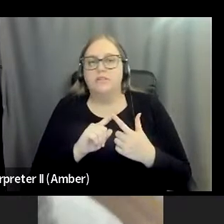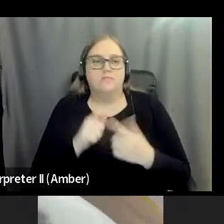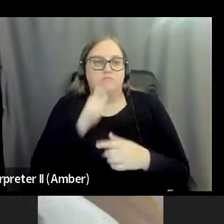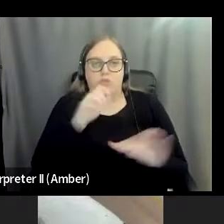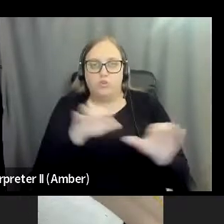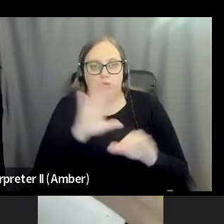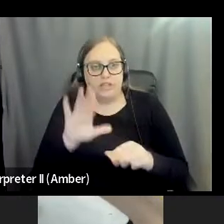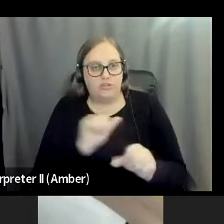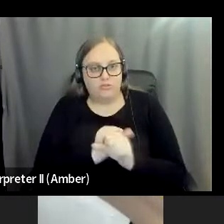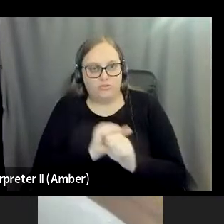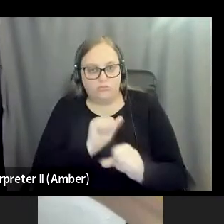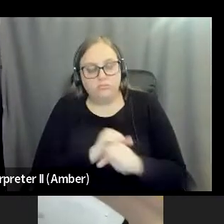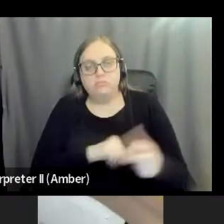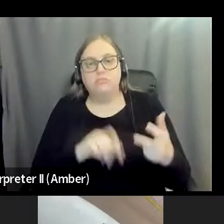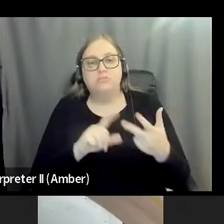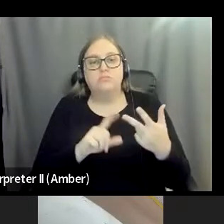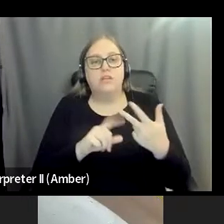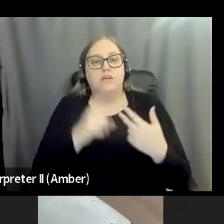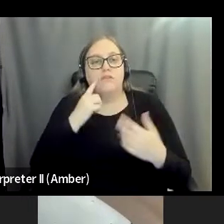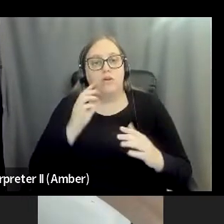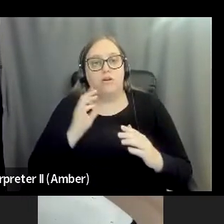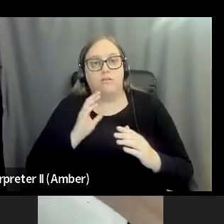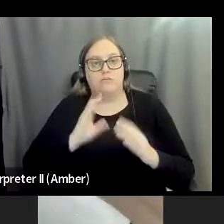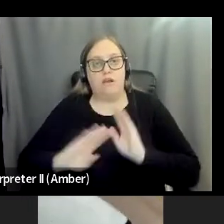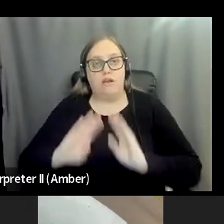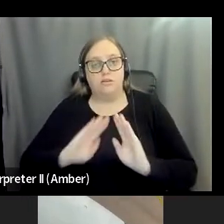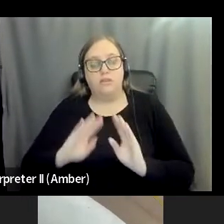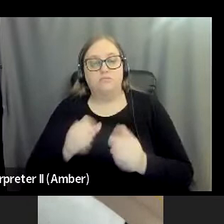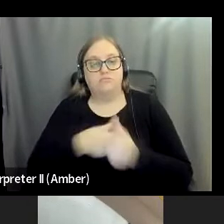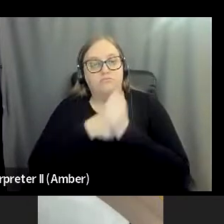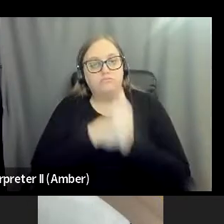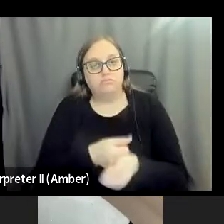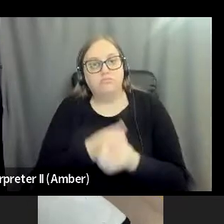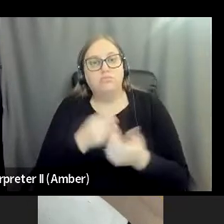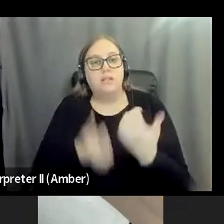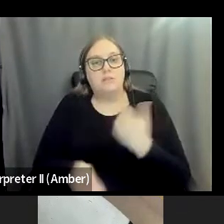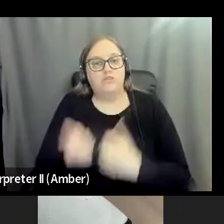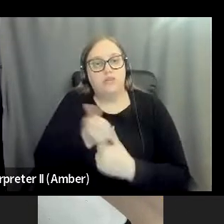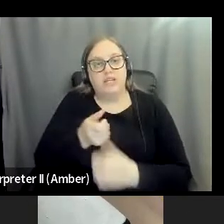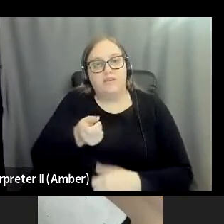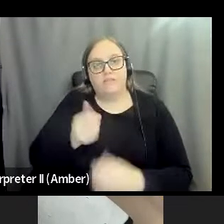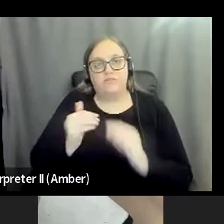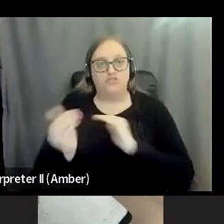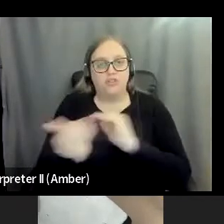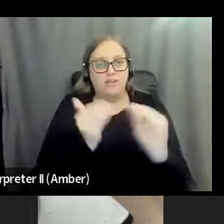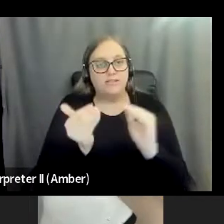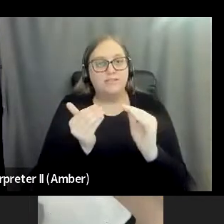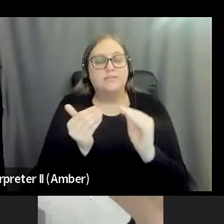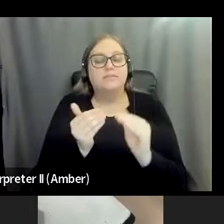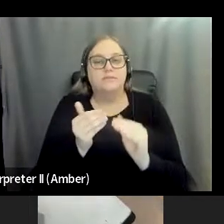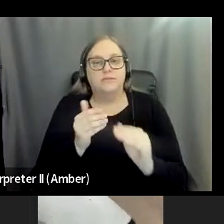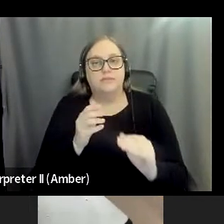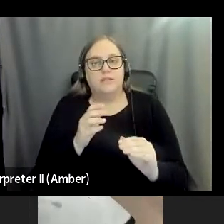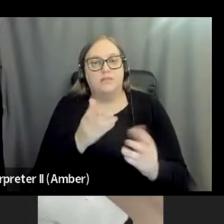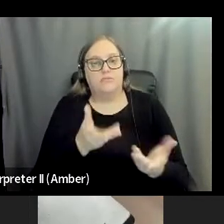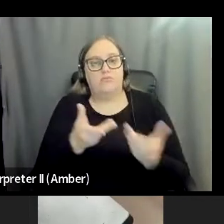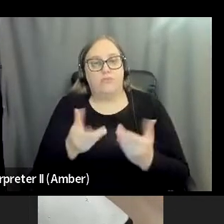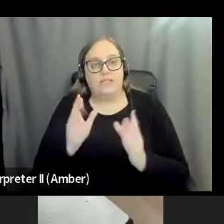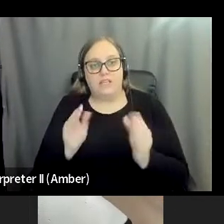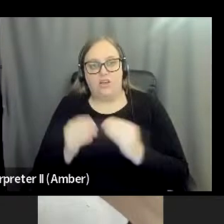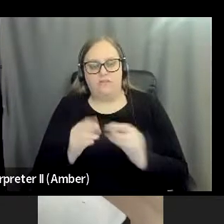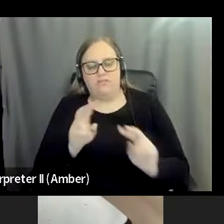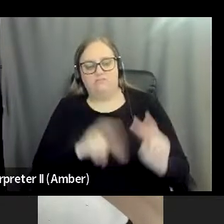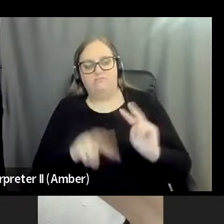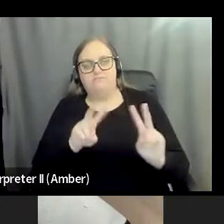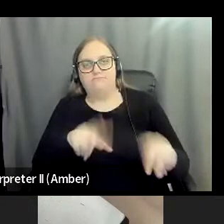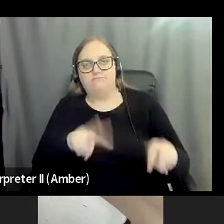duties, and for conduct prejudicial to the administration of justice or conduct which brings the judicial office into disrepute.